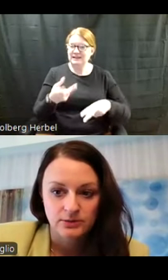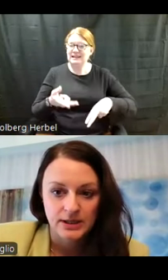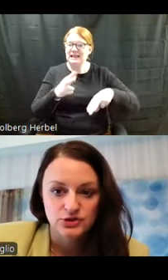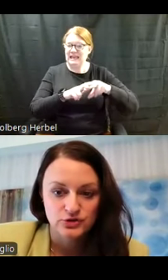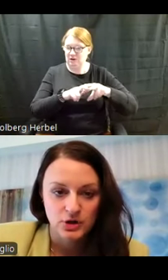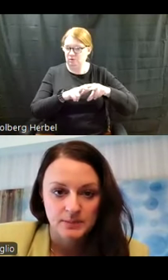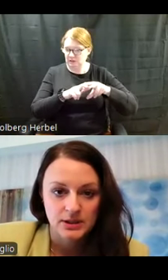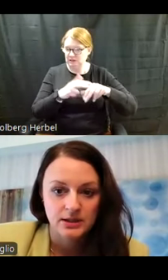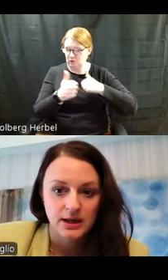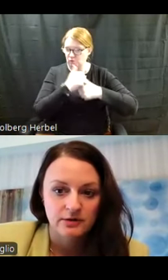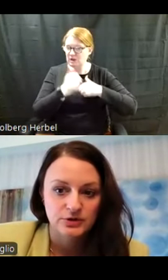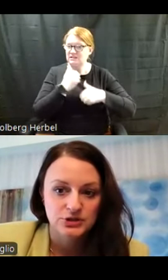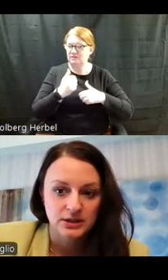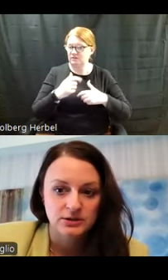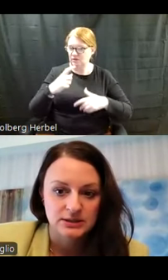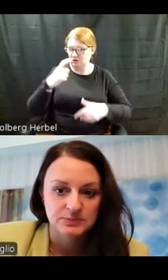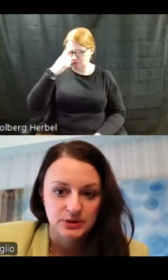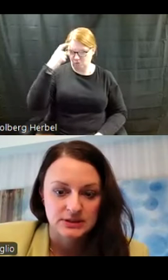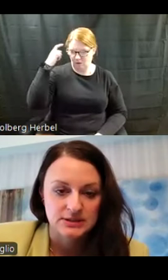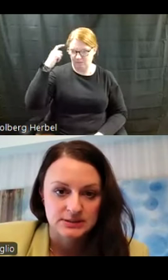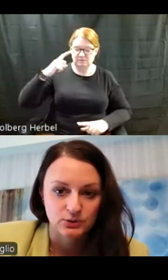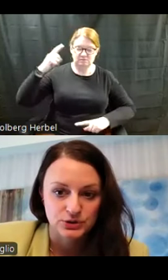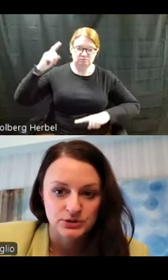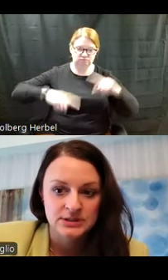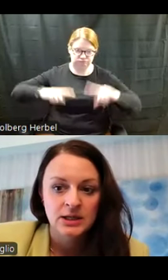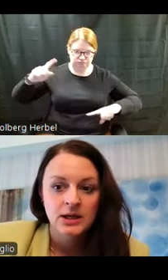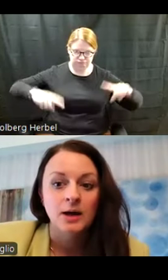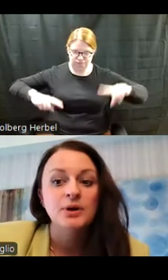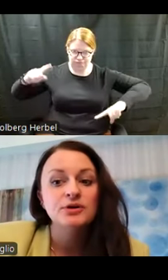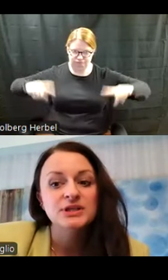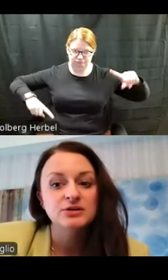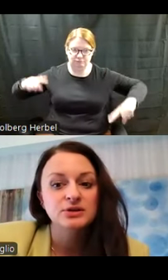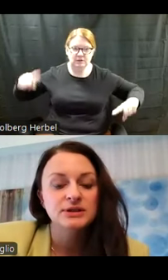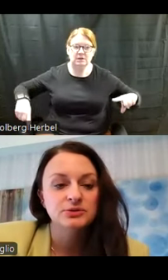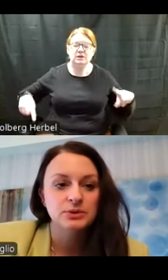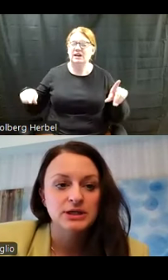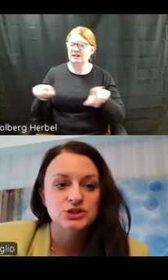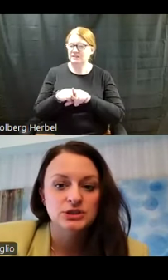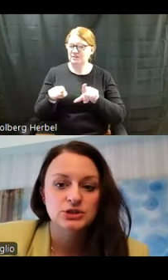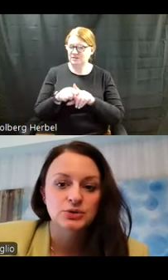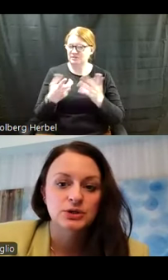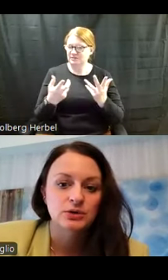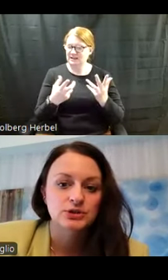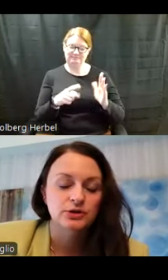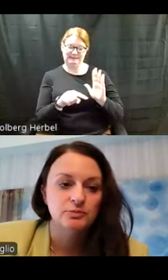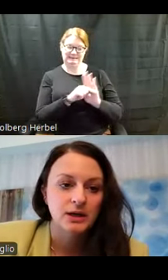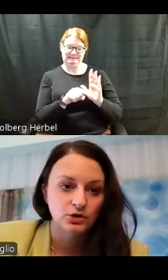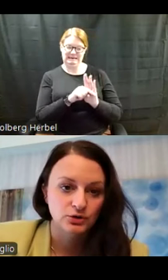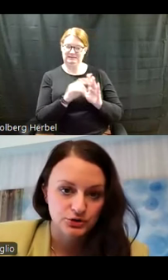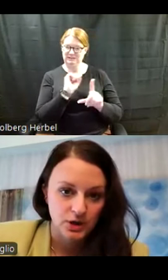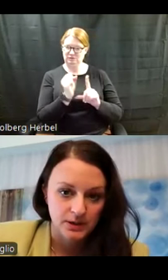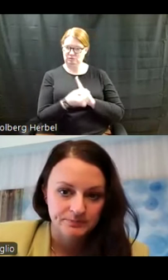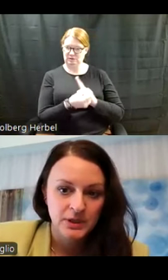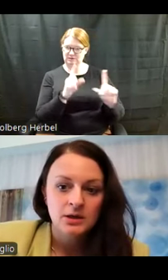a wide range of trauma and adverse childhood experience exposures, particularly in relation to the notion of